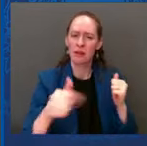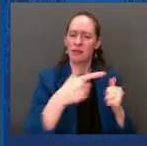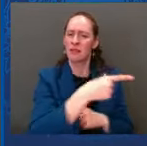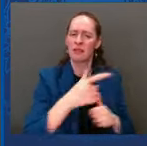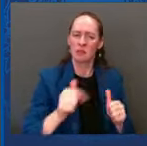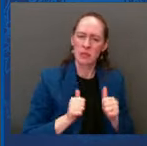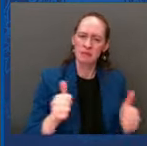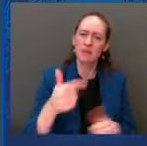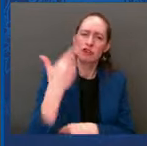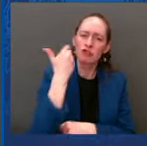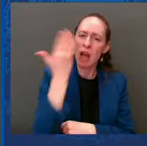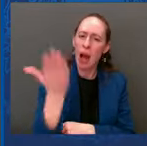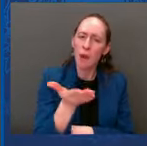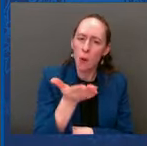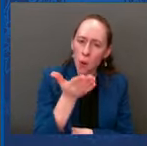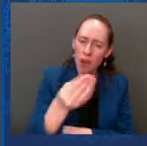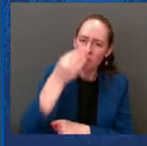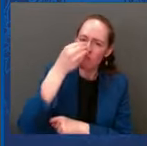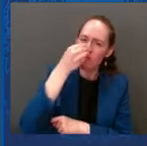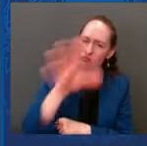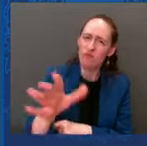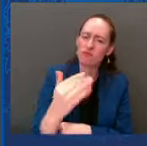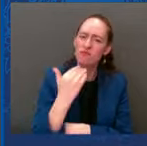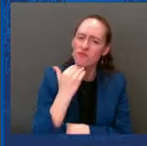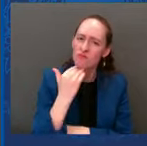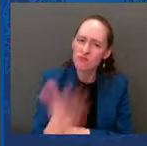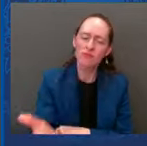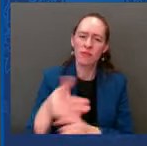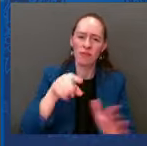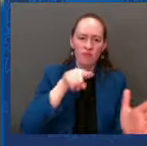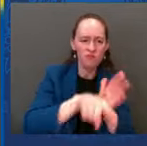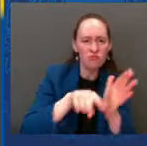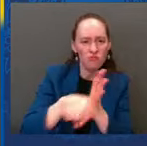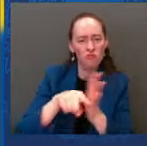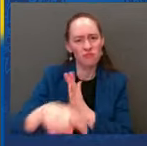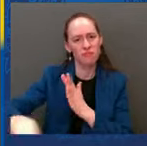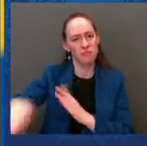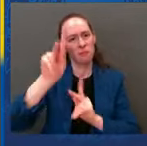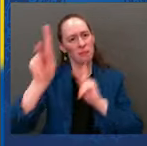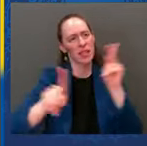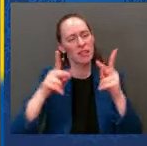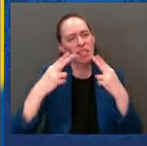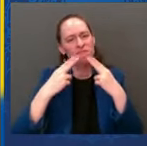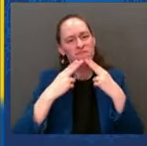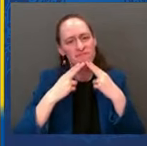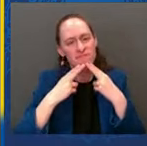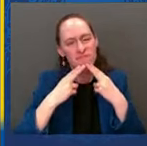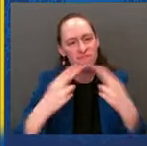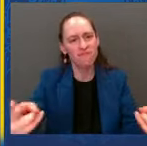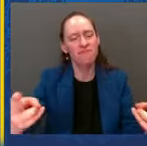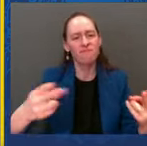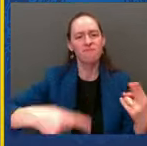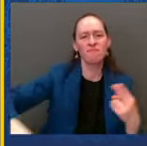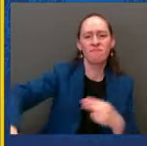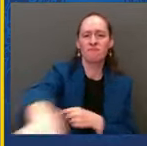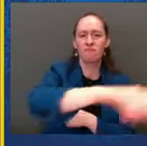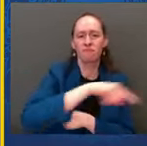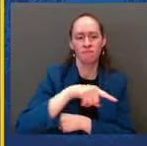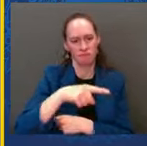death and destruction, used rape as a weapon of war, stolen Ukrainian